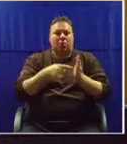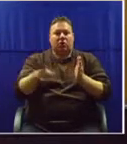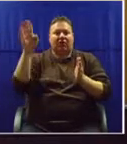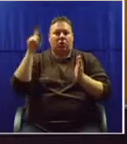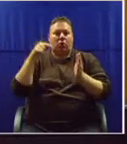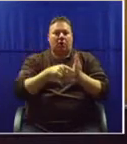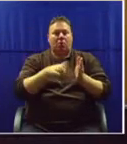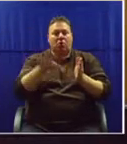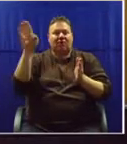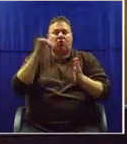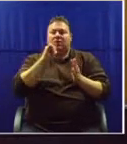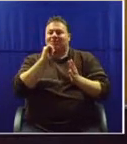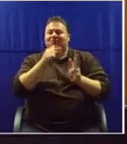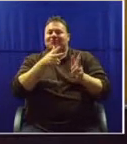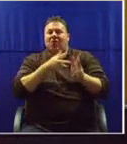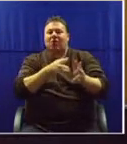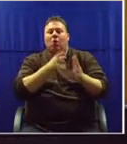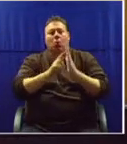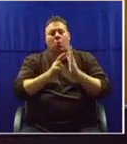the rules.